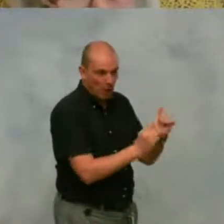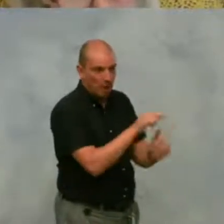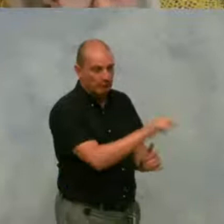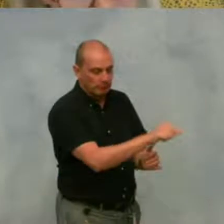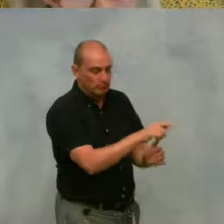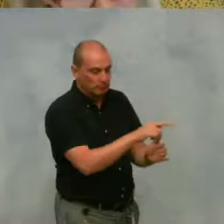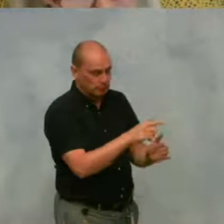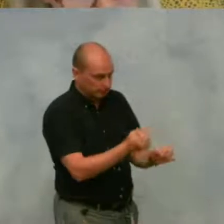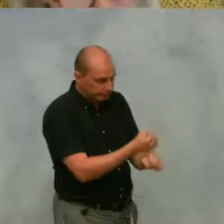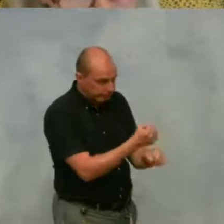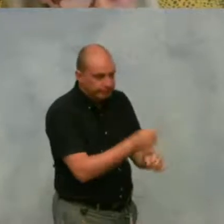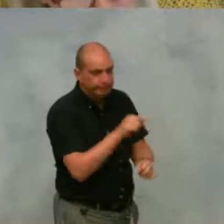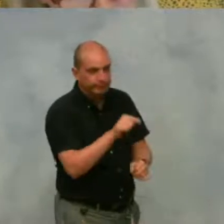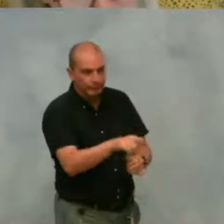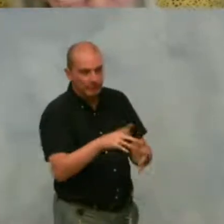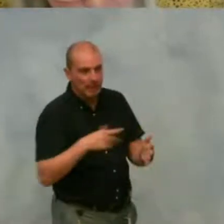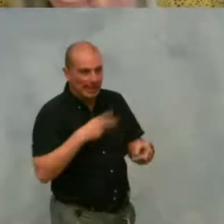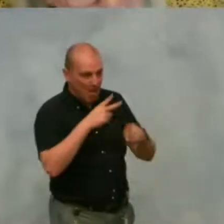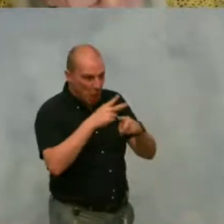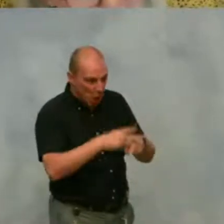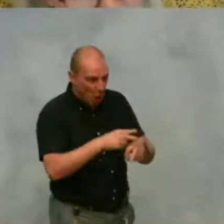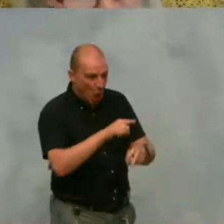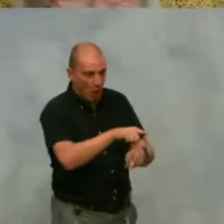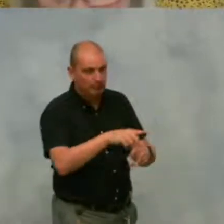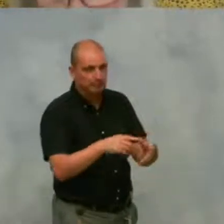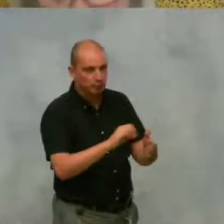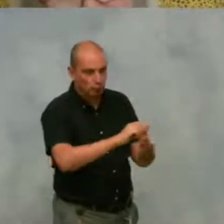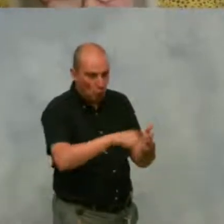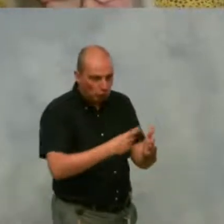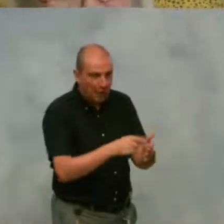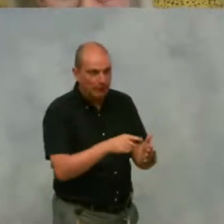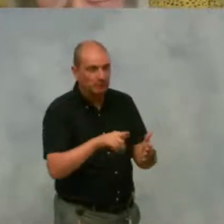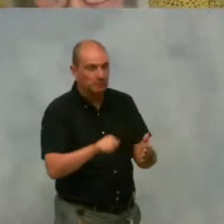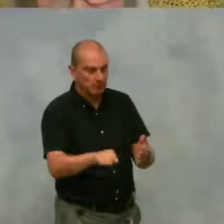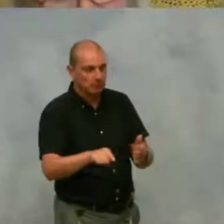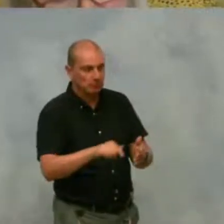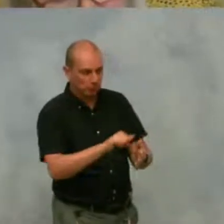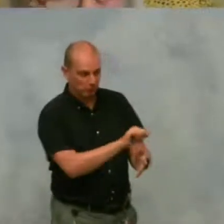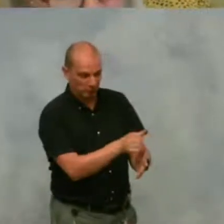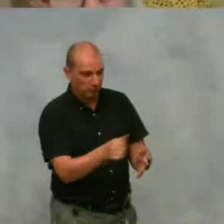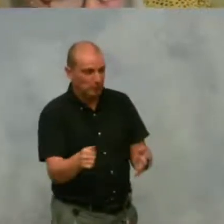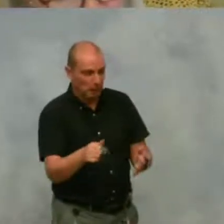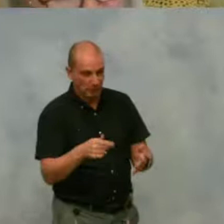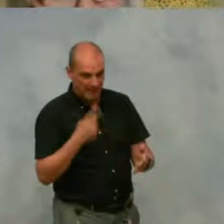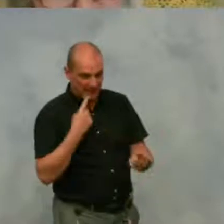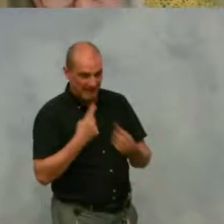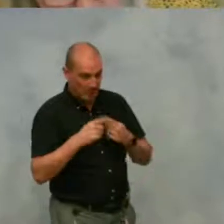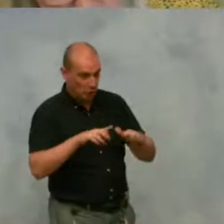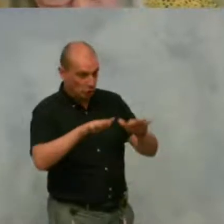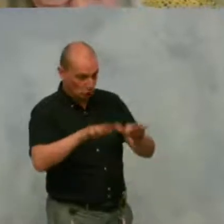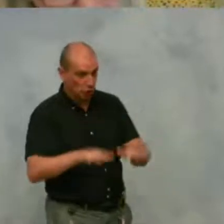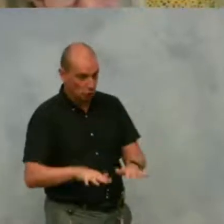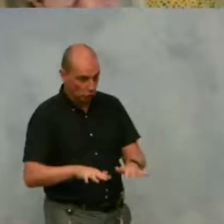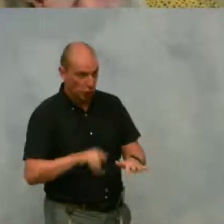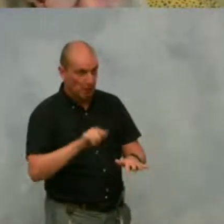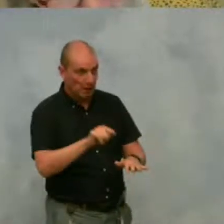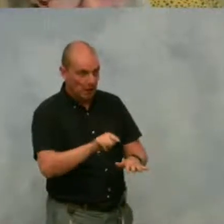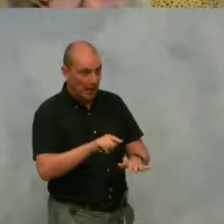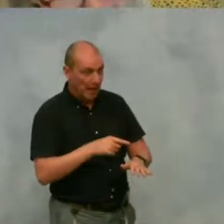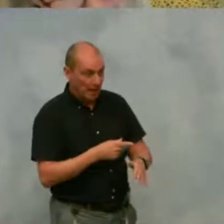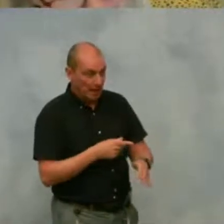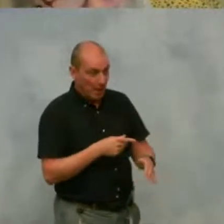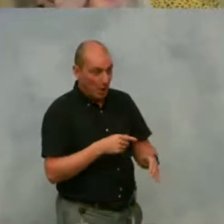EV audiovisual project. The underspend in these projects is carried forward into the new financial year to allow those projects to